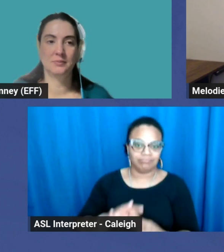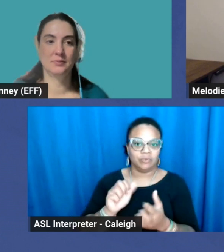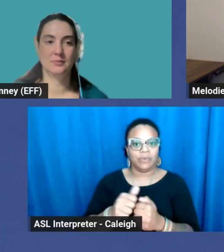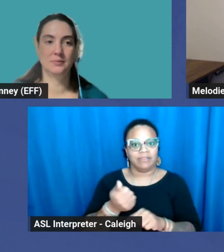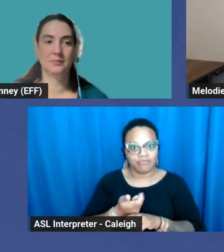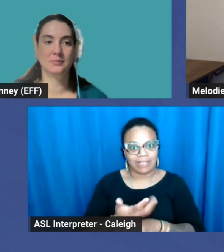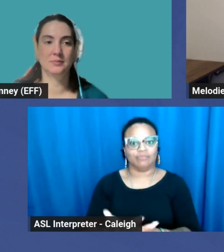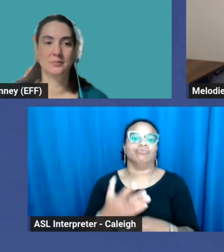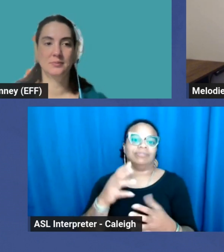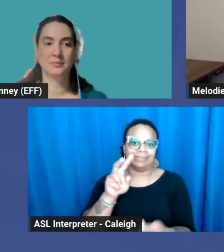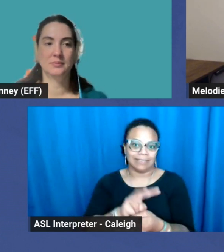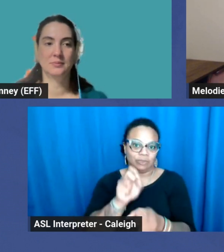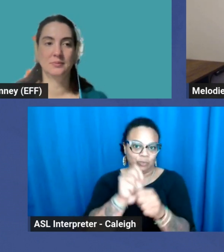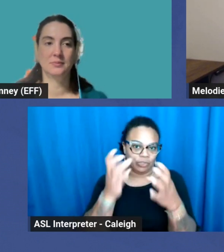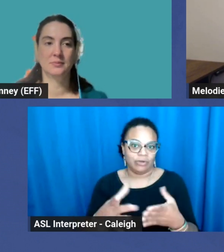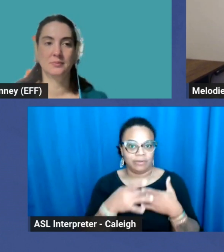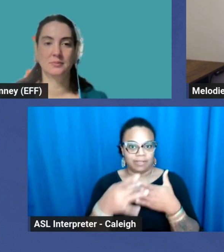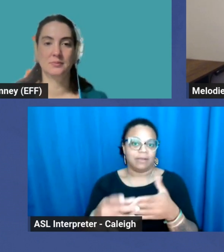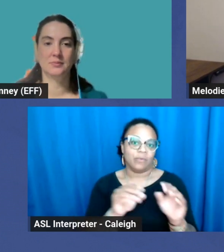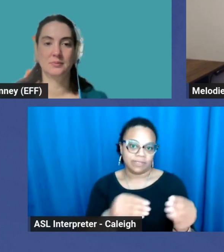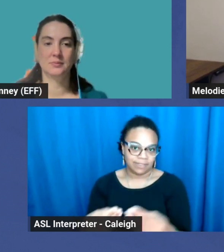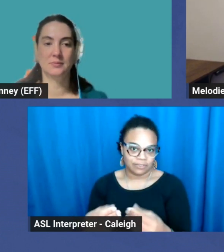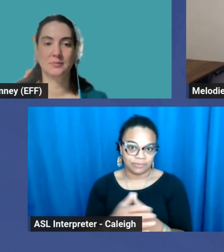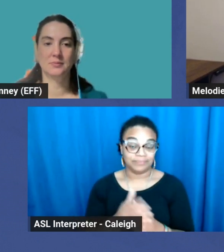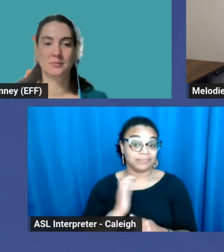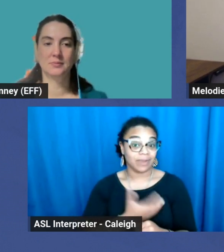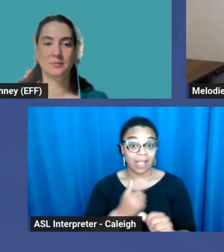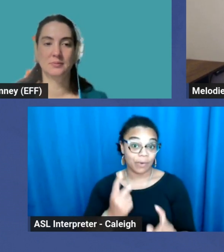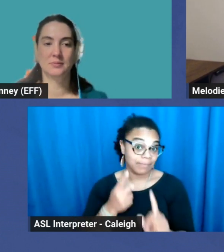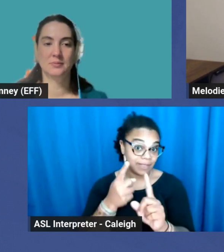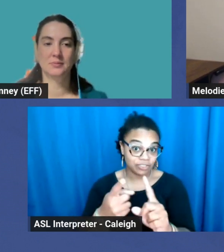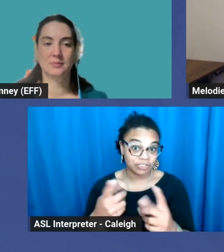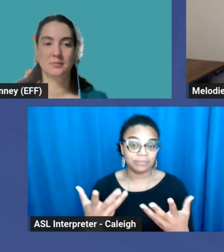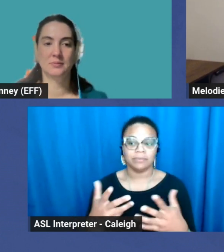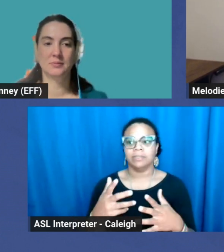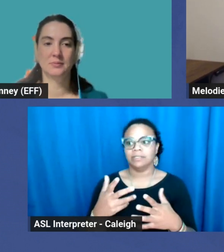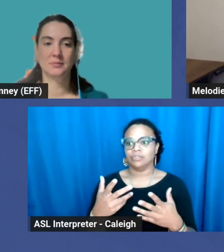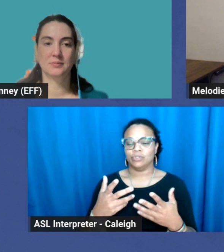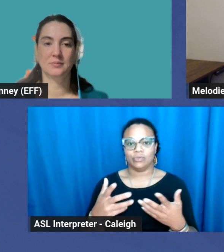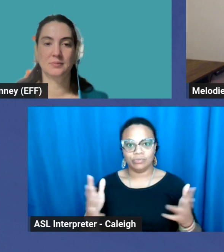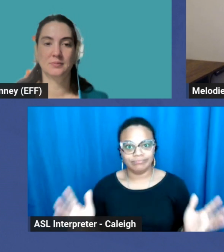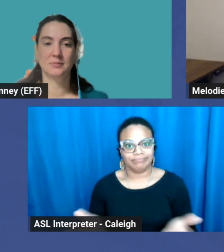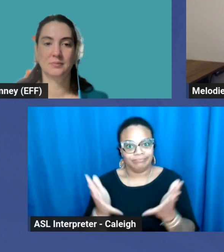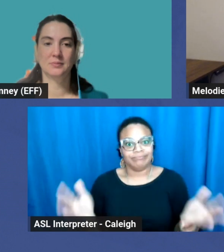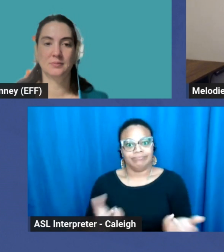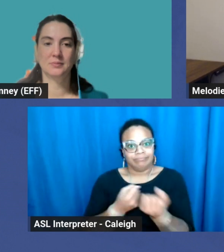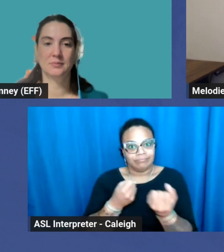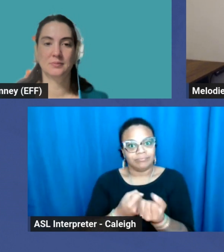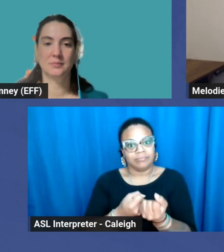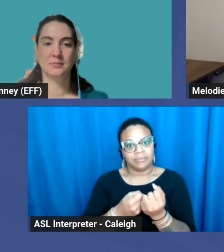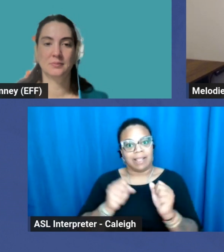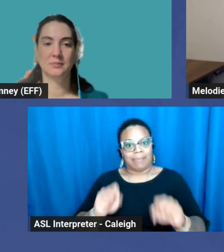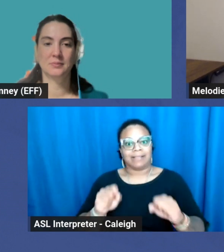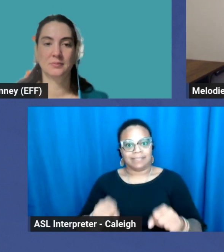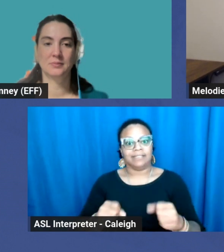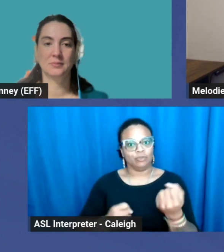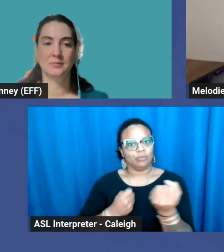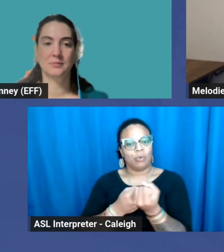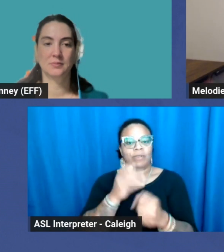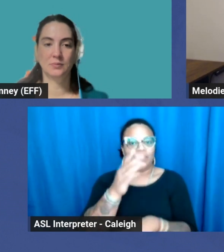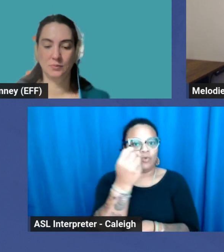organizations. And our mission is to kind of help build capacity and support the movement